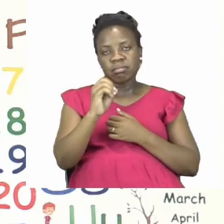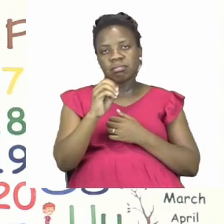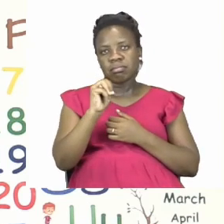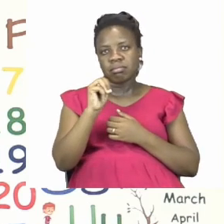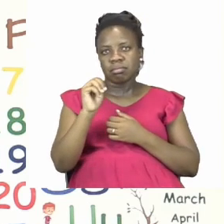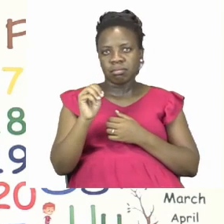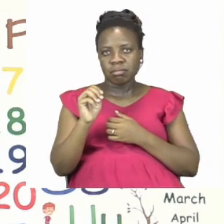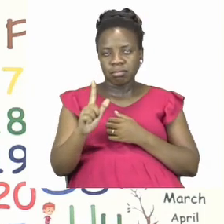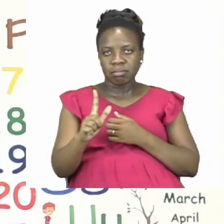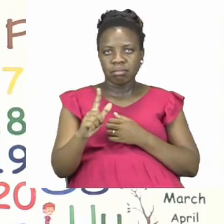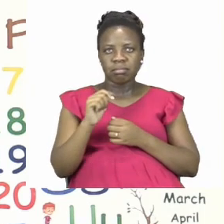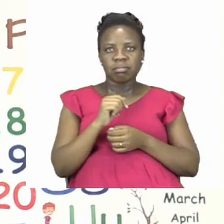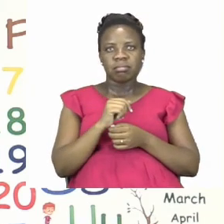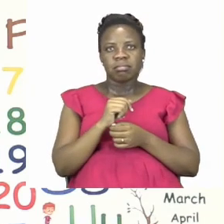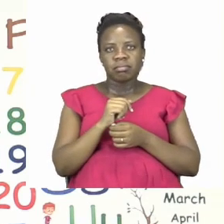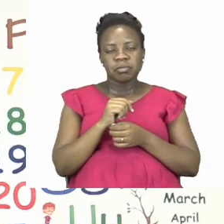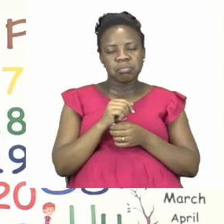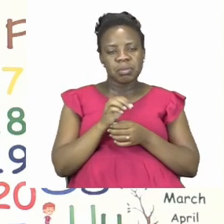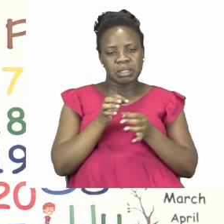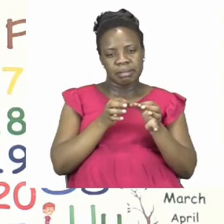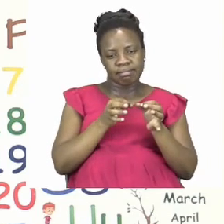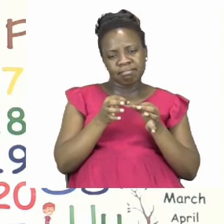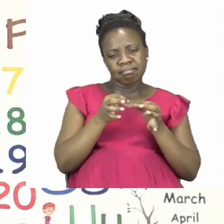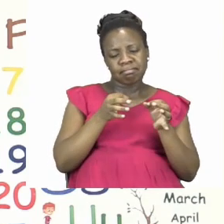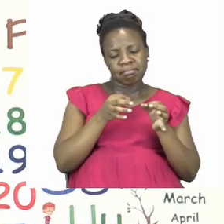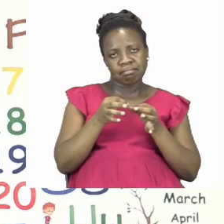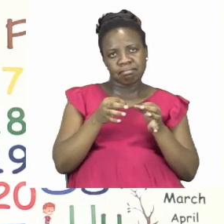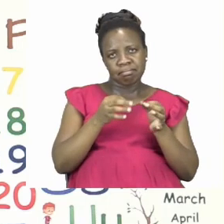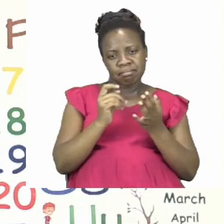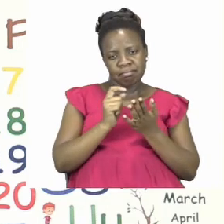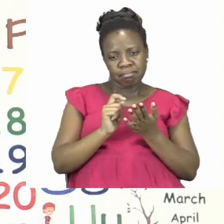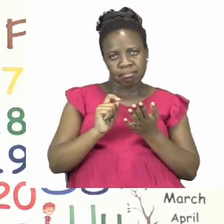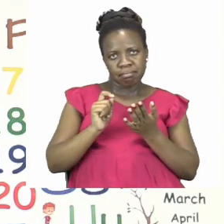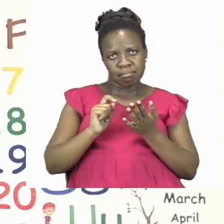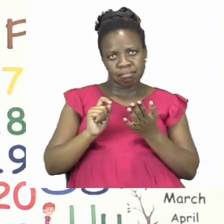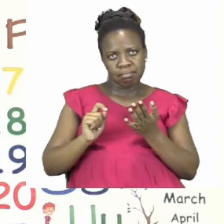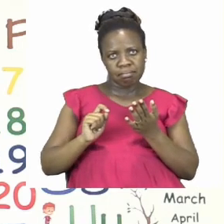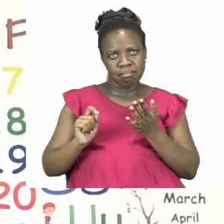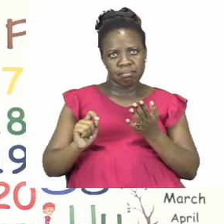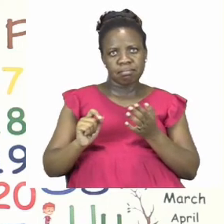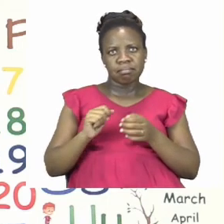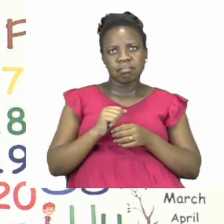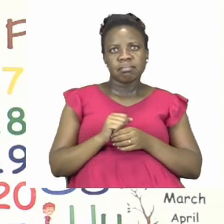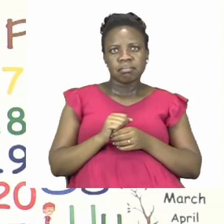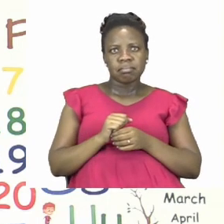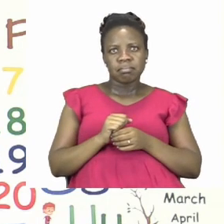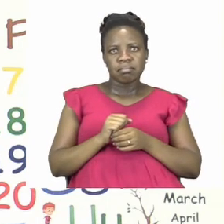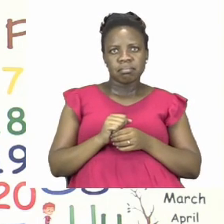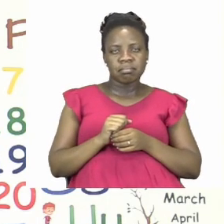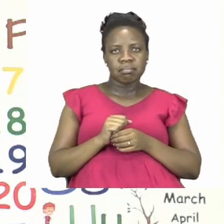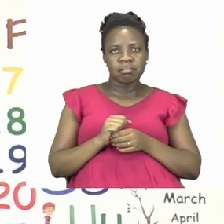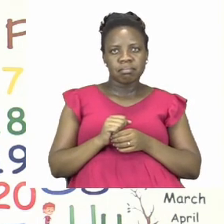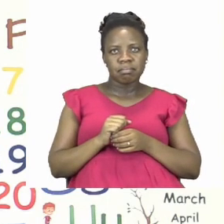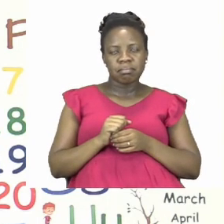sure you structure your questions carefully. Remember to convert the 1 liter into 1000 milliliters and then subtract the number